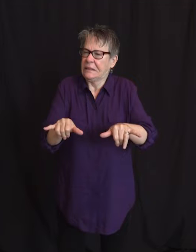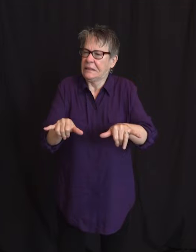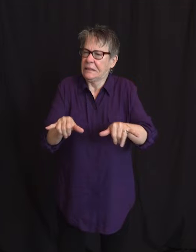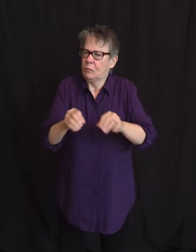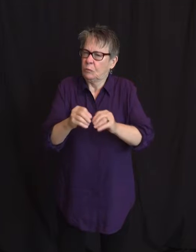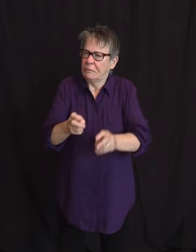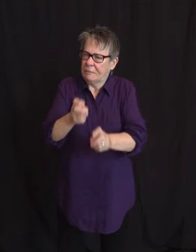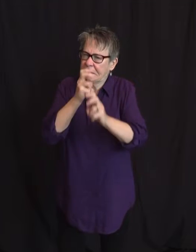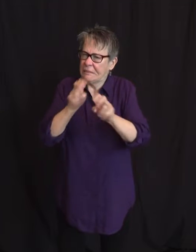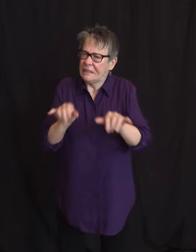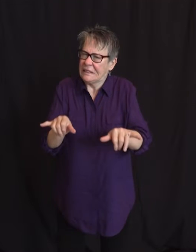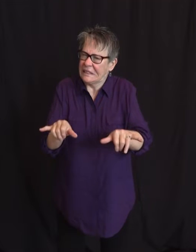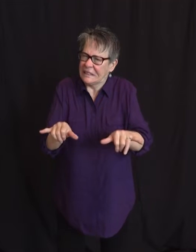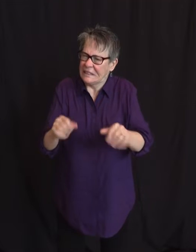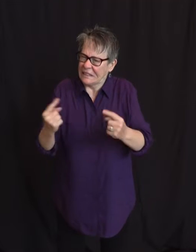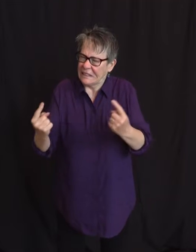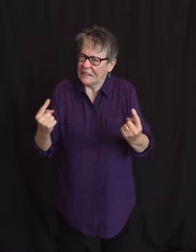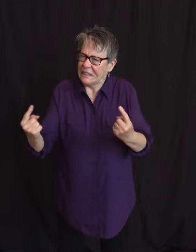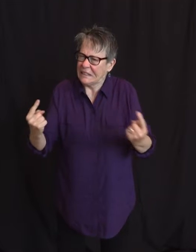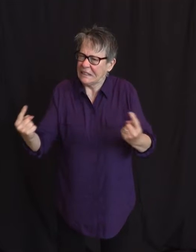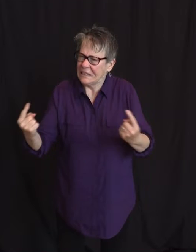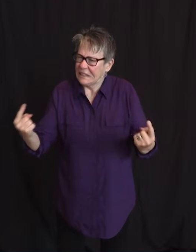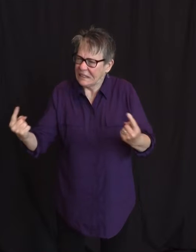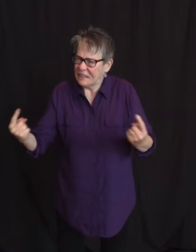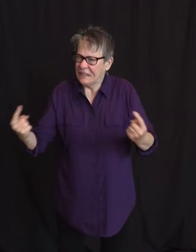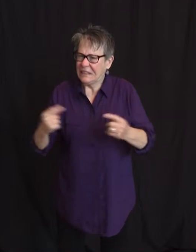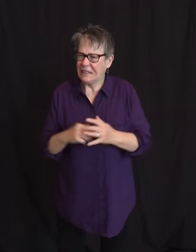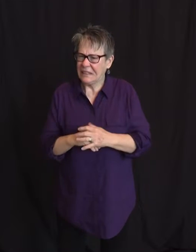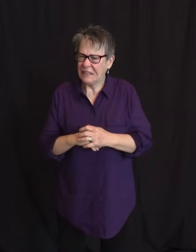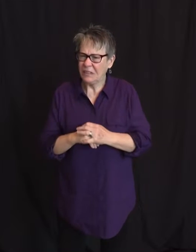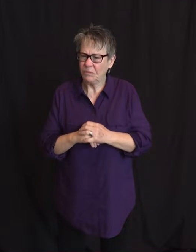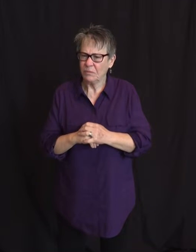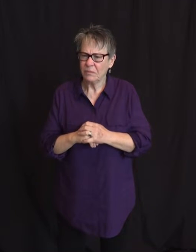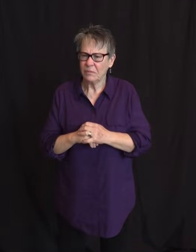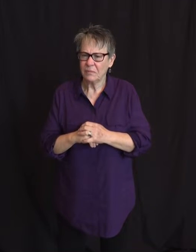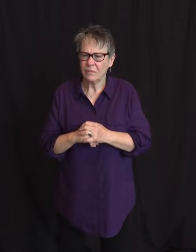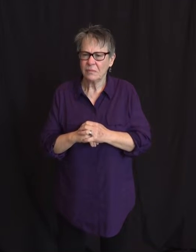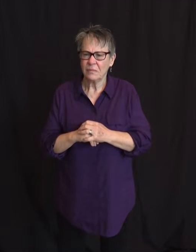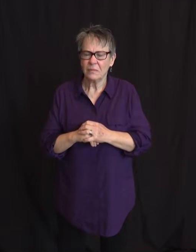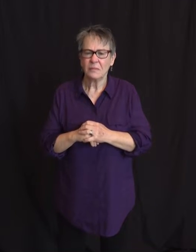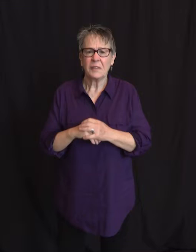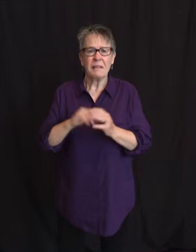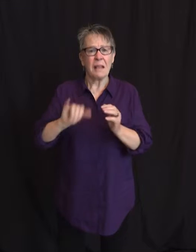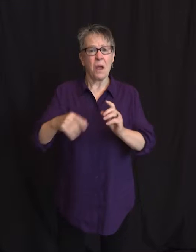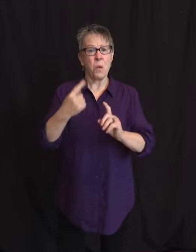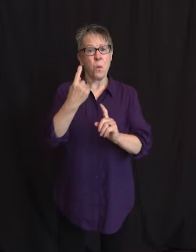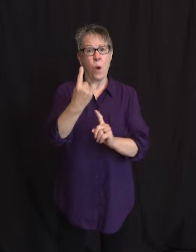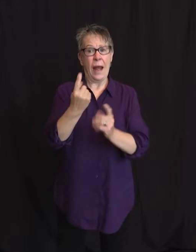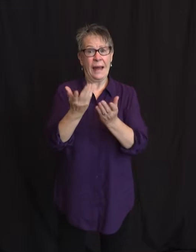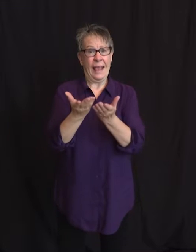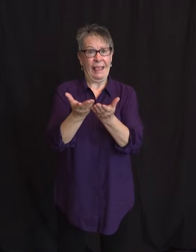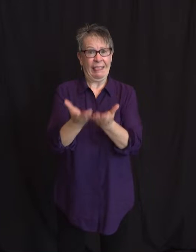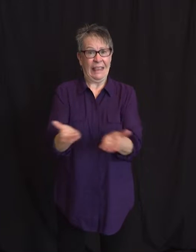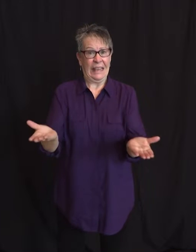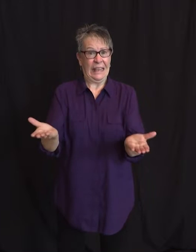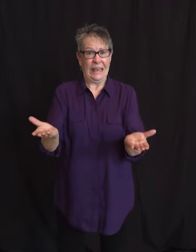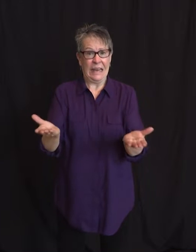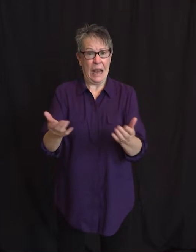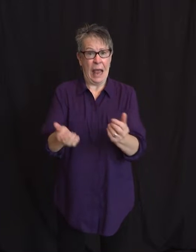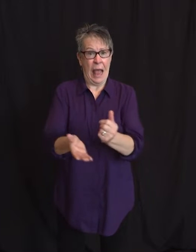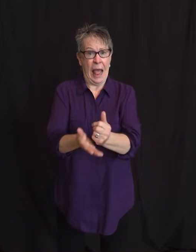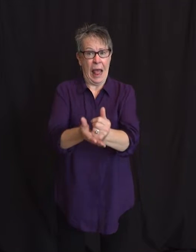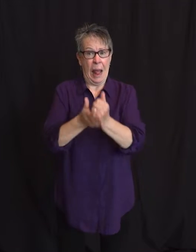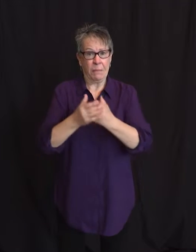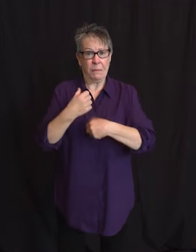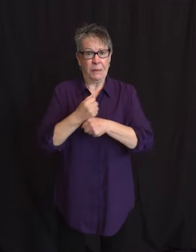teams will be guided by one overarching principle and one principle only as we plan our state's reopening. It is